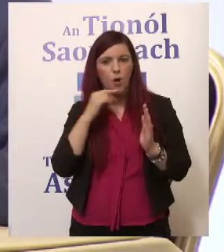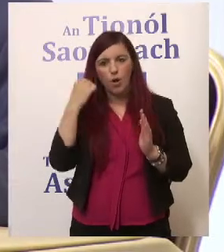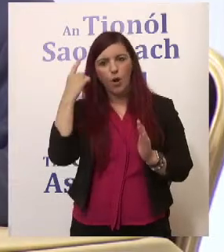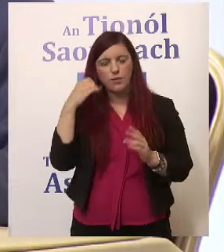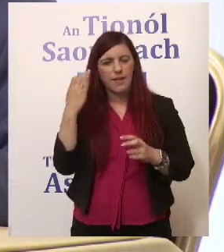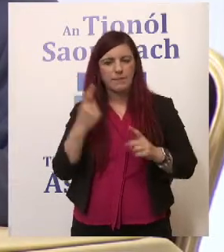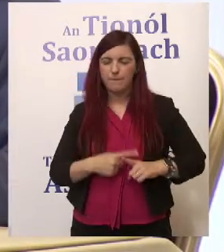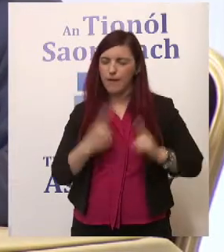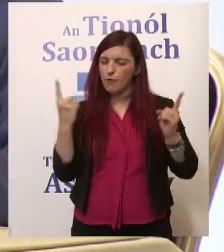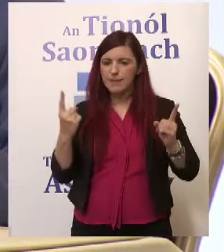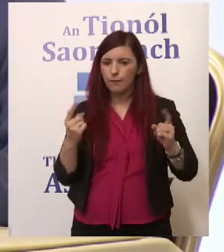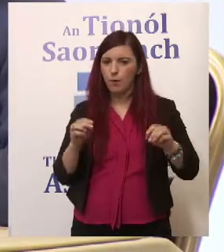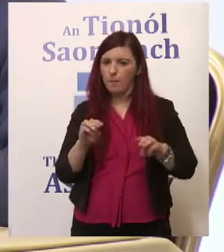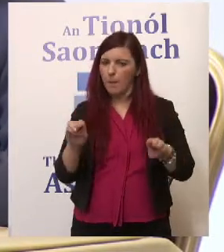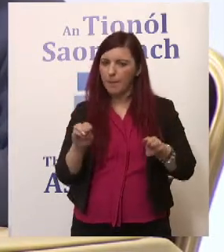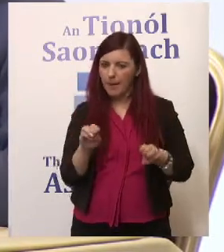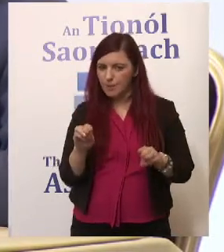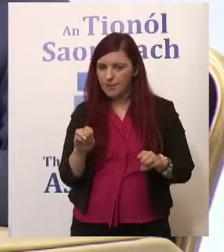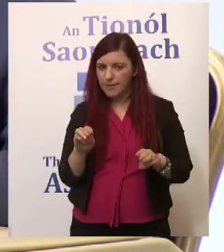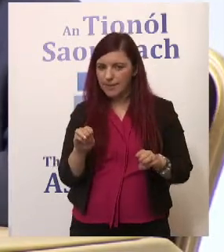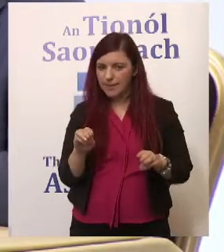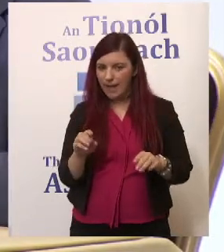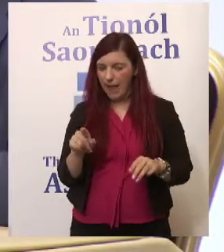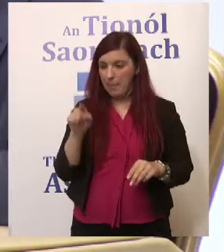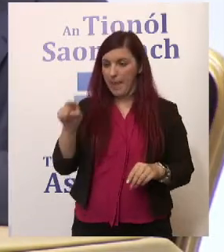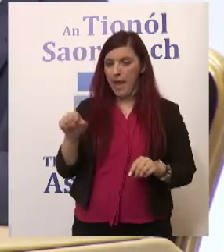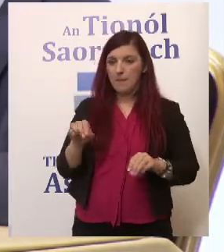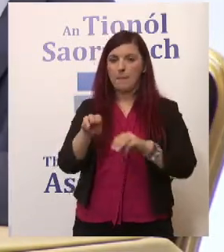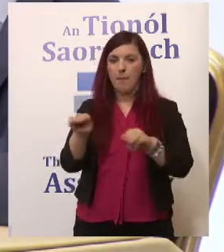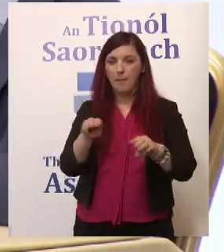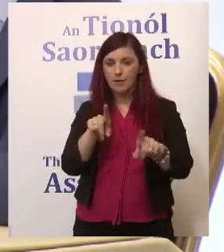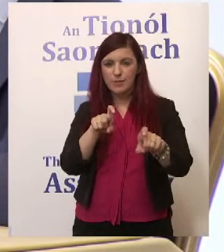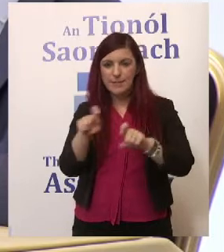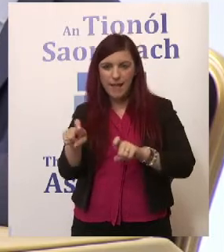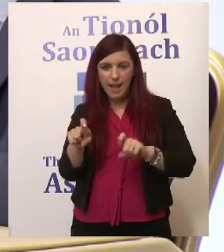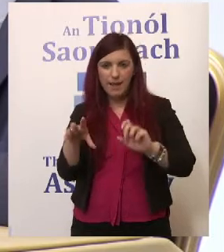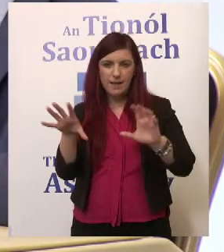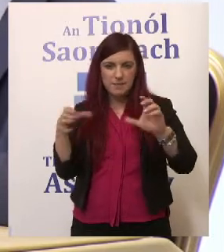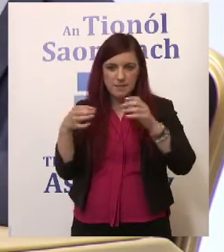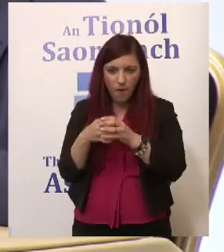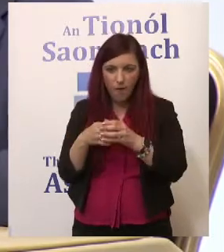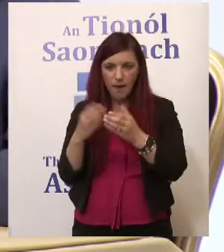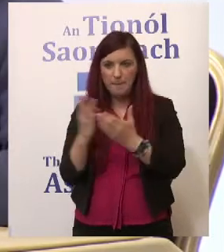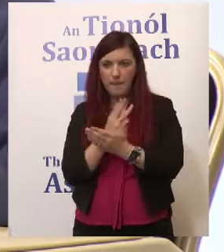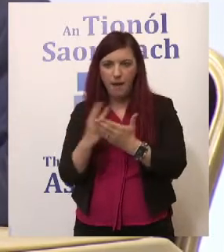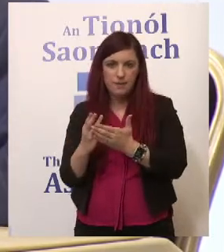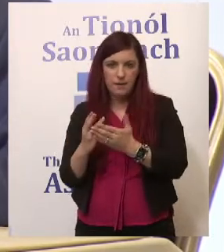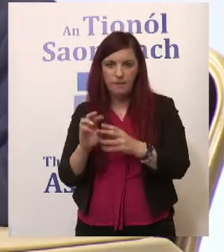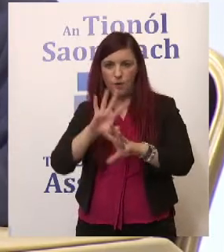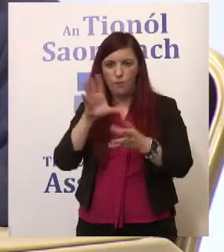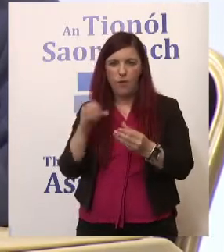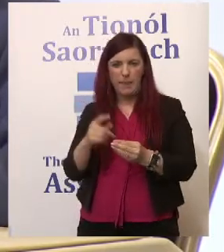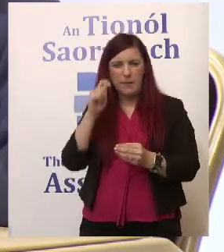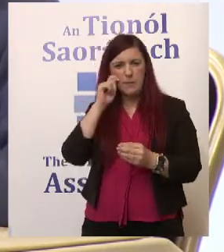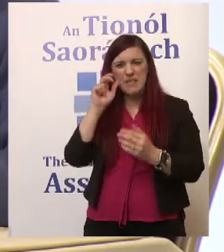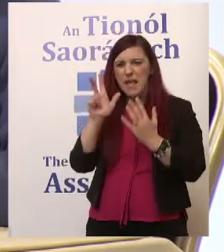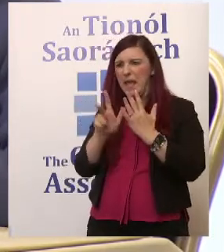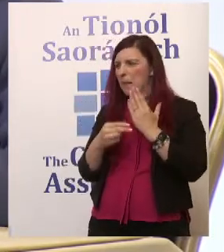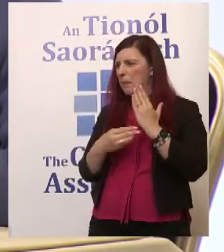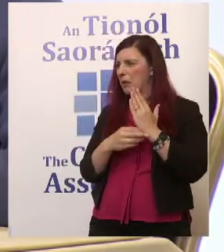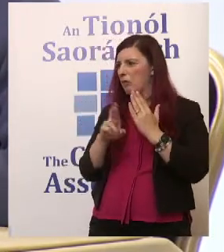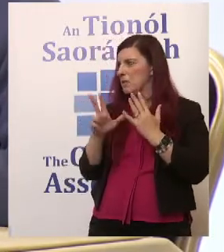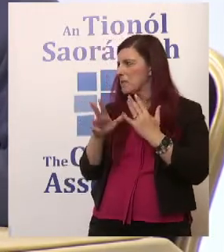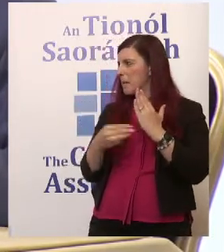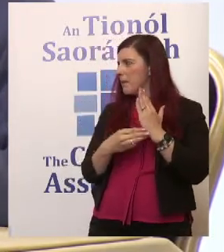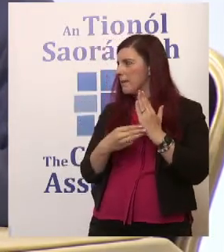different population, and even then that population is still a small part. I mean, I don't know, what is it, 8 million, 10 million?